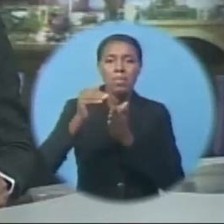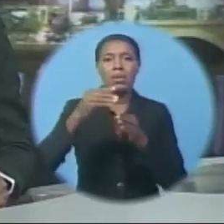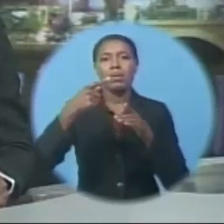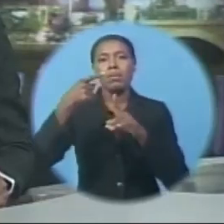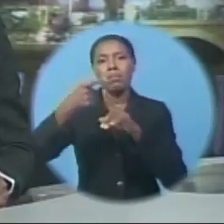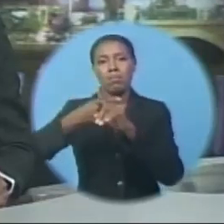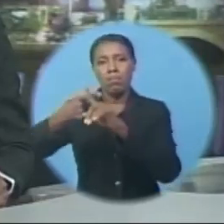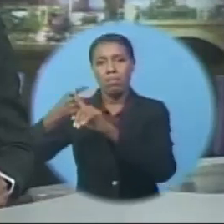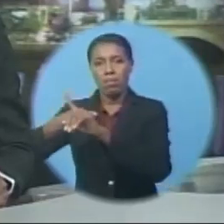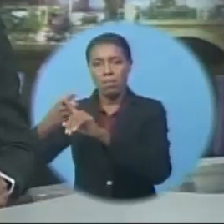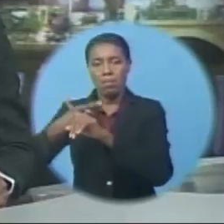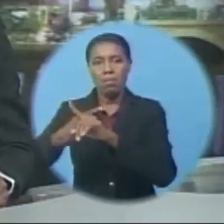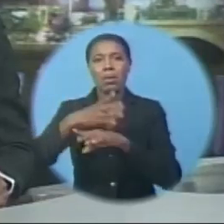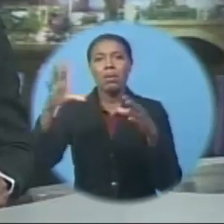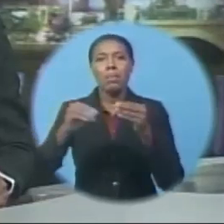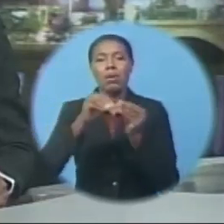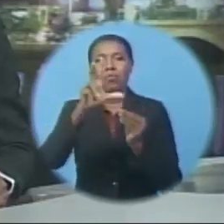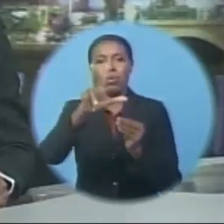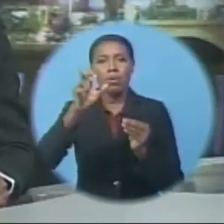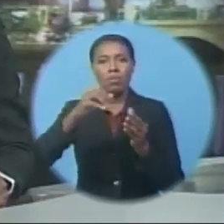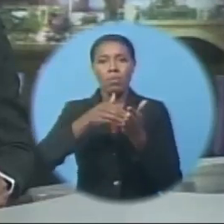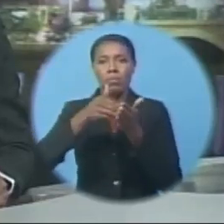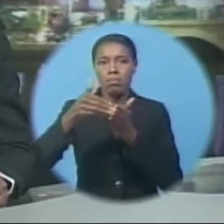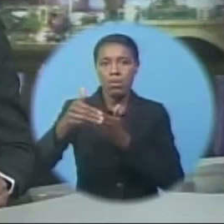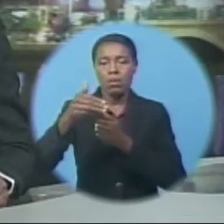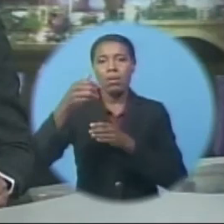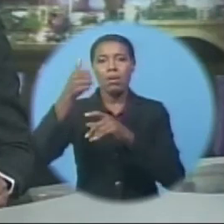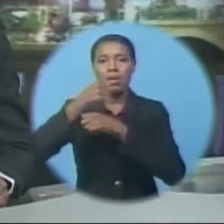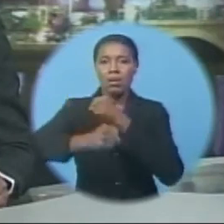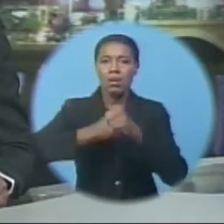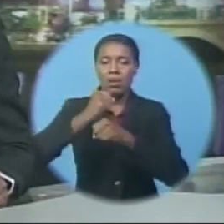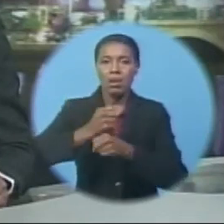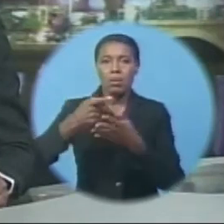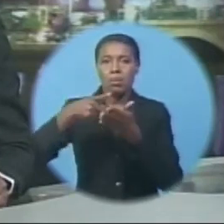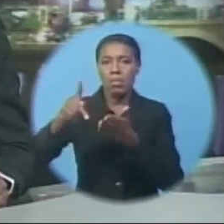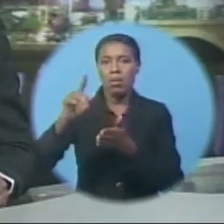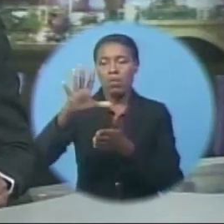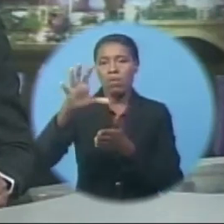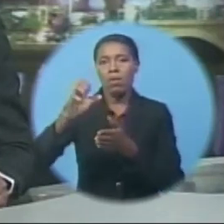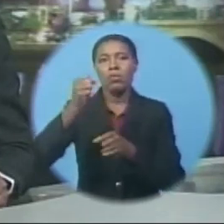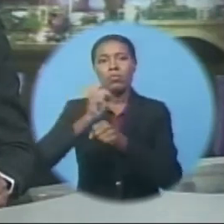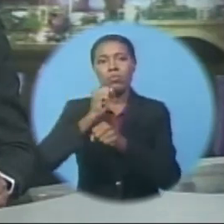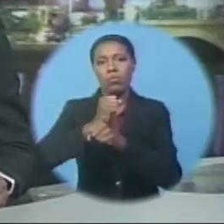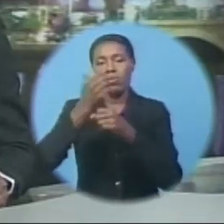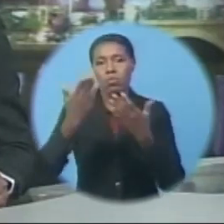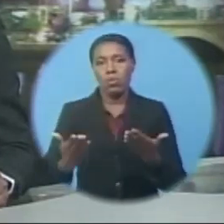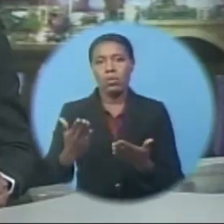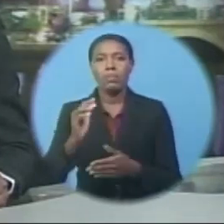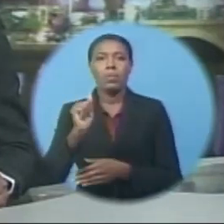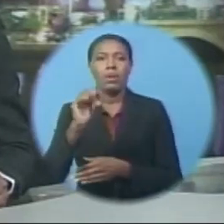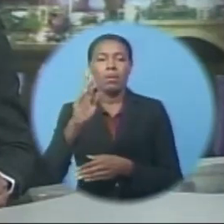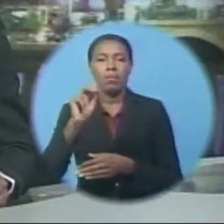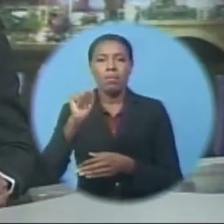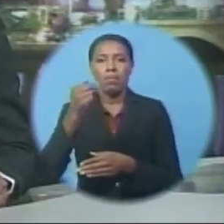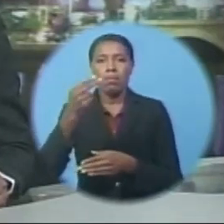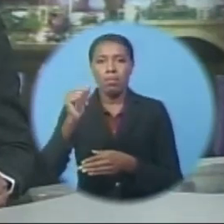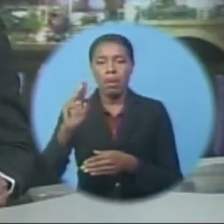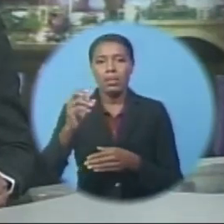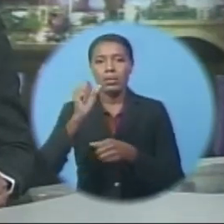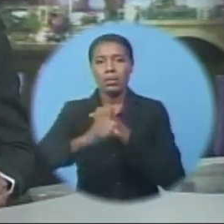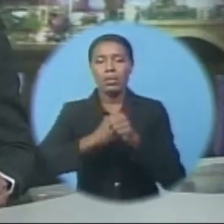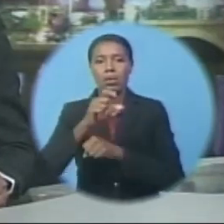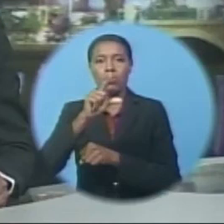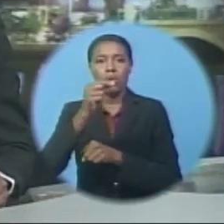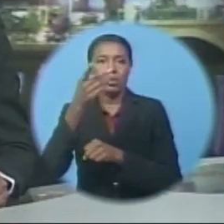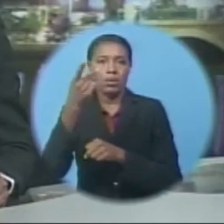translates to $300 million per year, to pay the unnecessary 500 workers. Abrams, who left the company in 2012, said